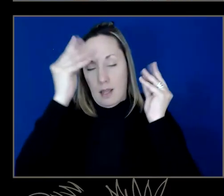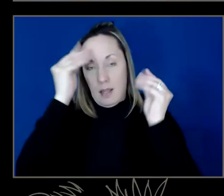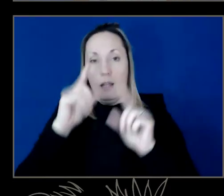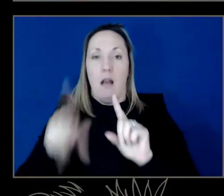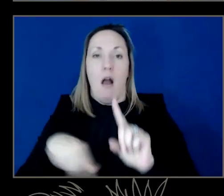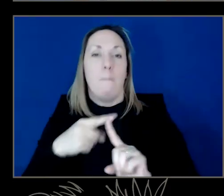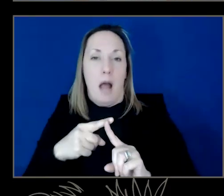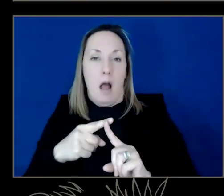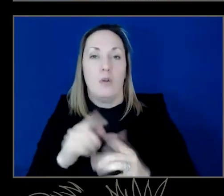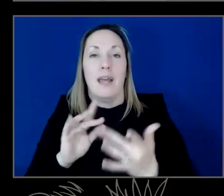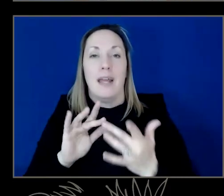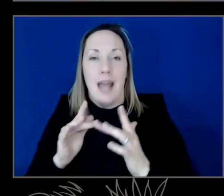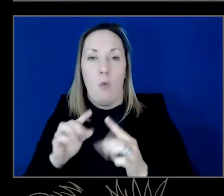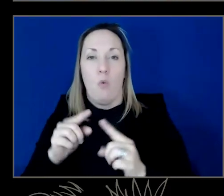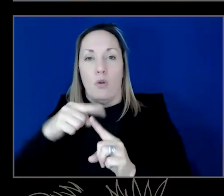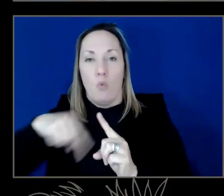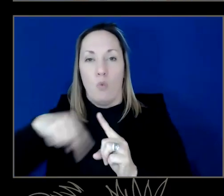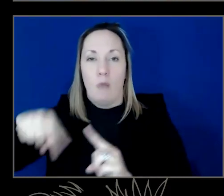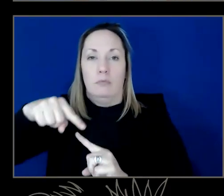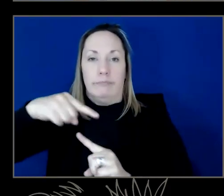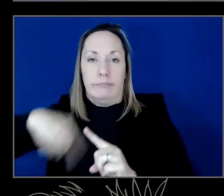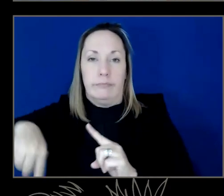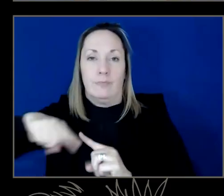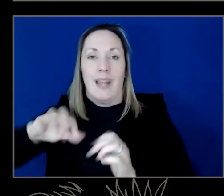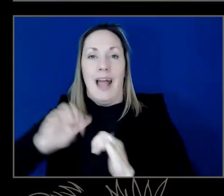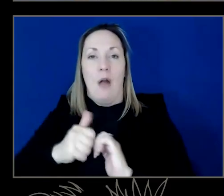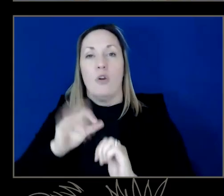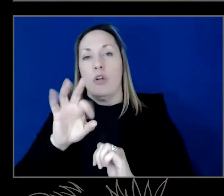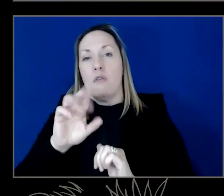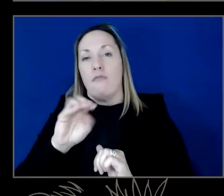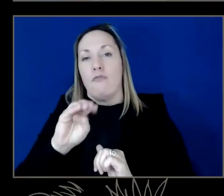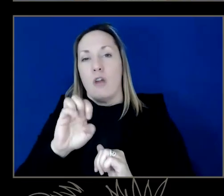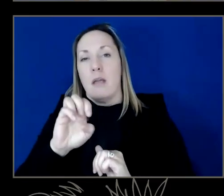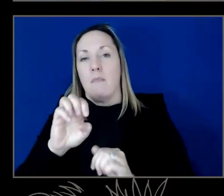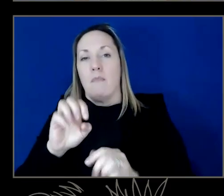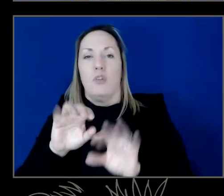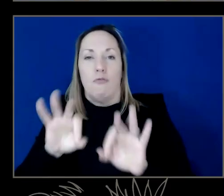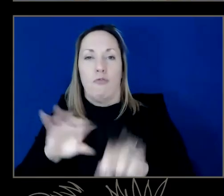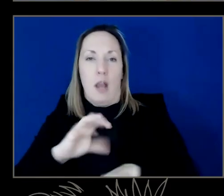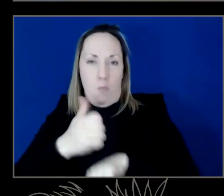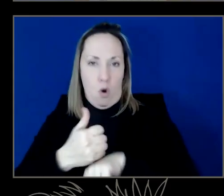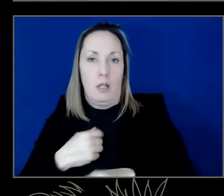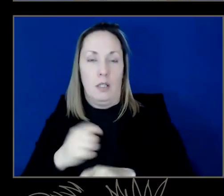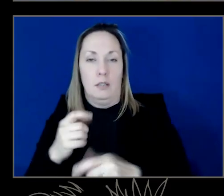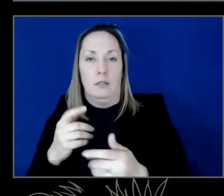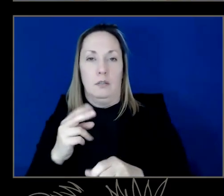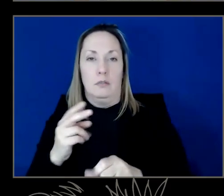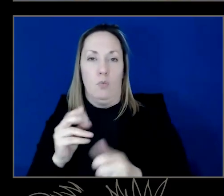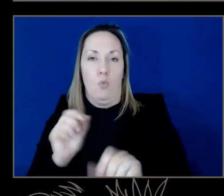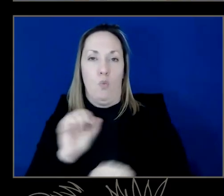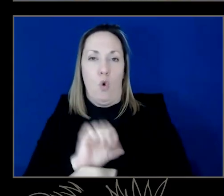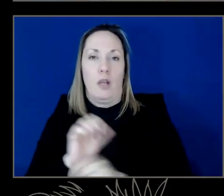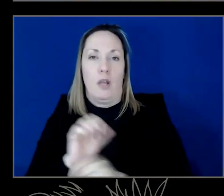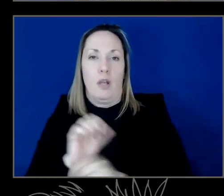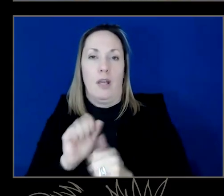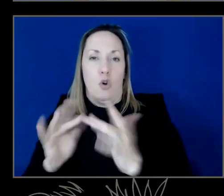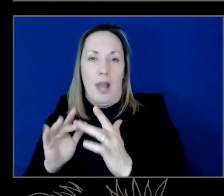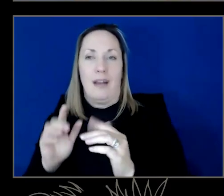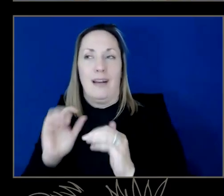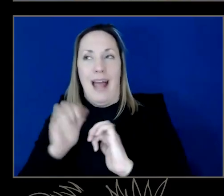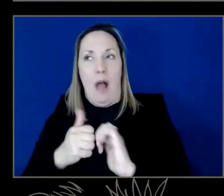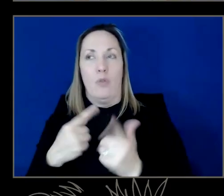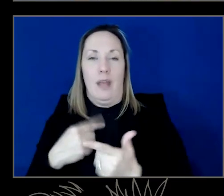thinking about network round trips and how your framework is interacting with your network and how that's going to affect your performance for your end